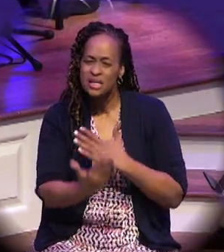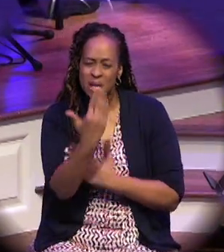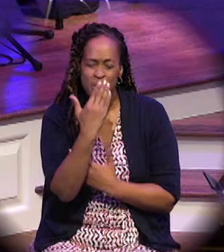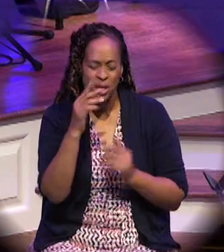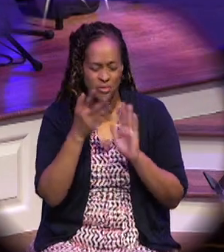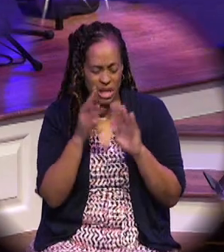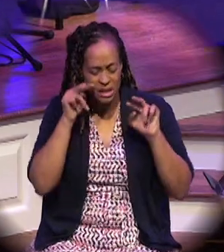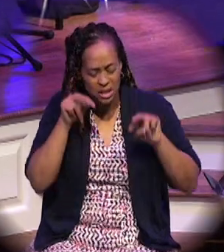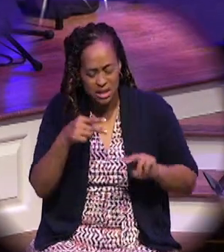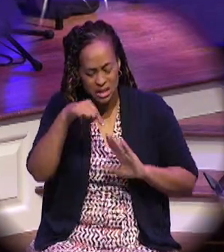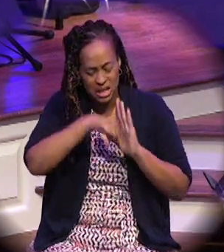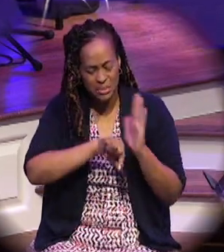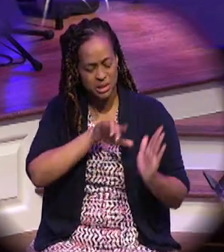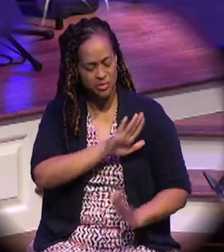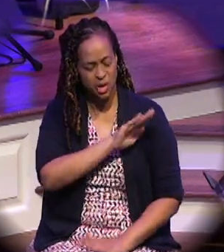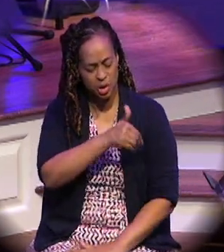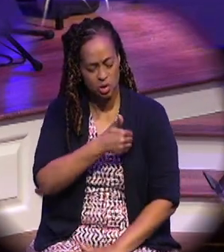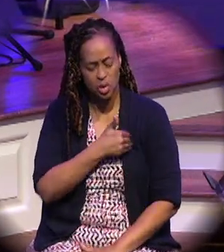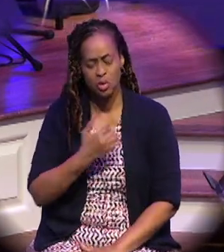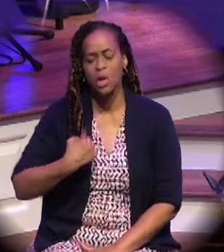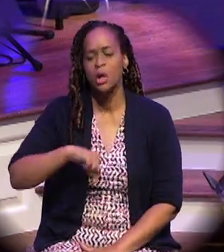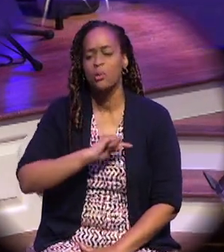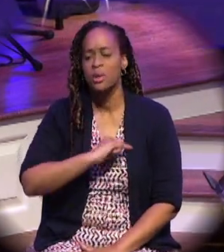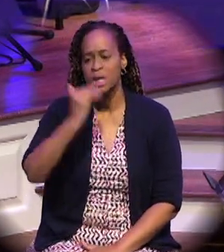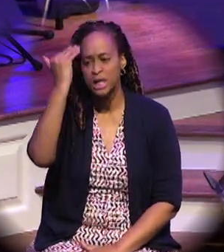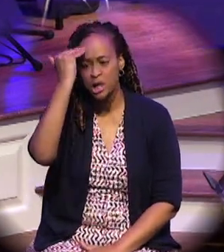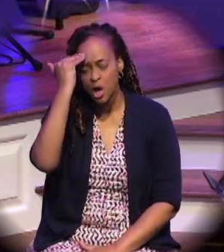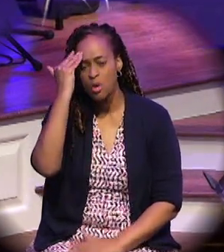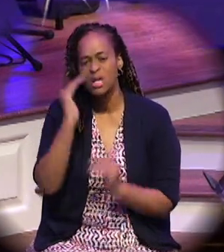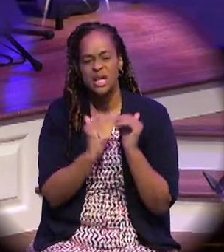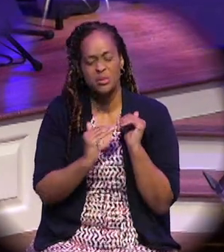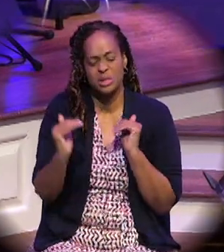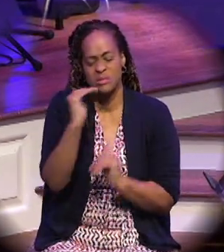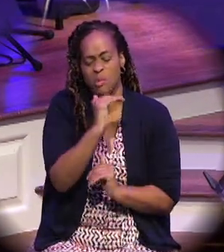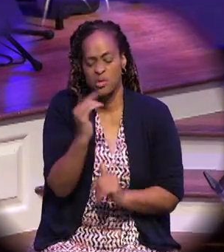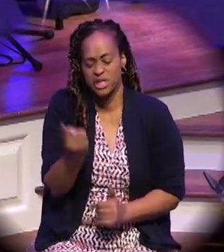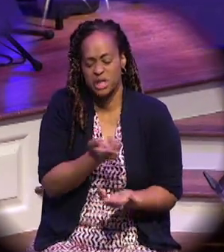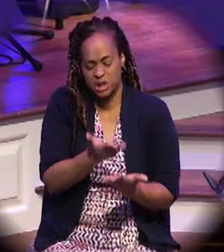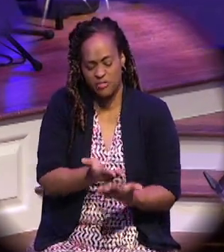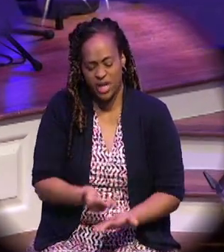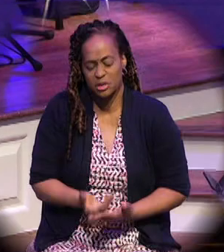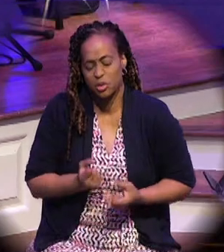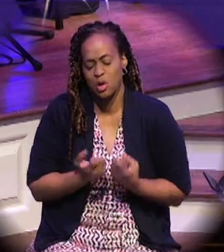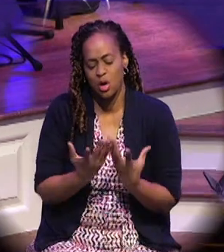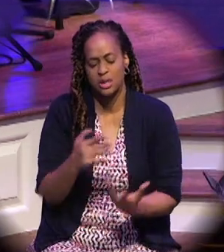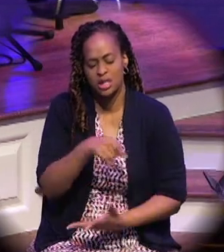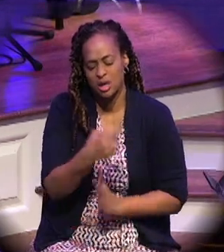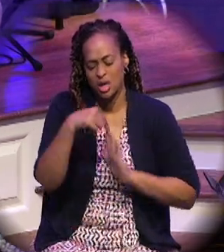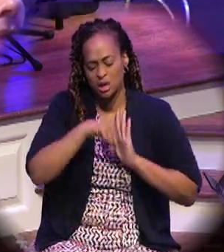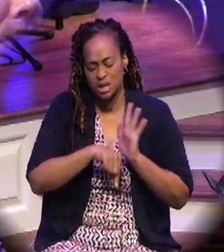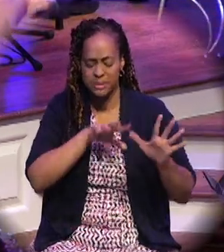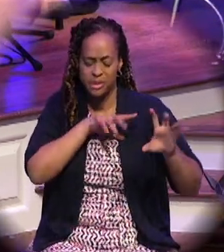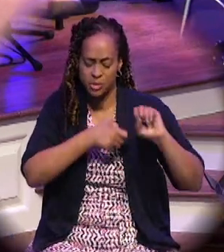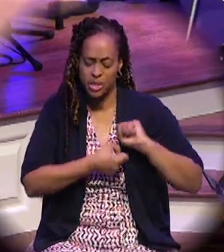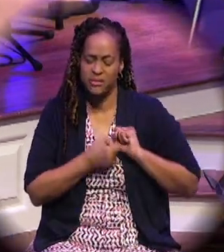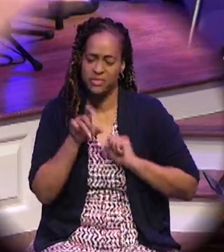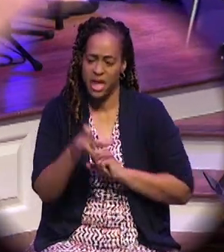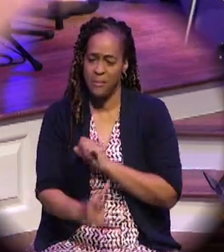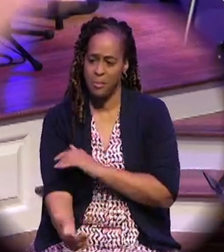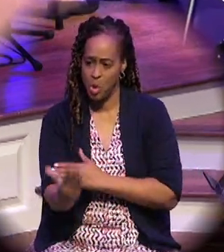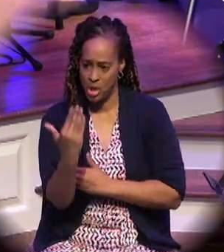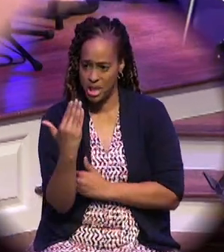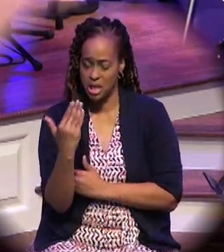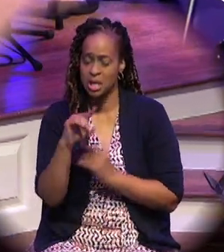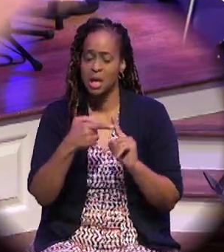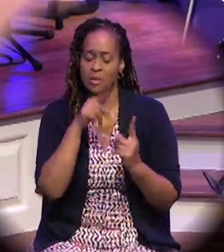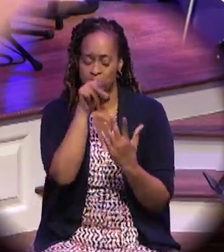into the depths of her soul, we would know that it was more than the bare facts that was causing her deep grief that morning. When we